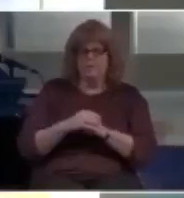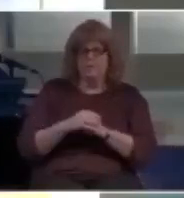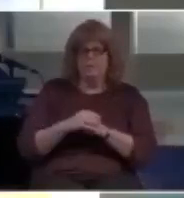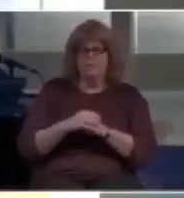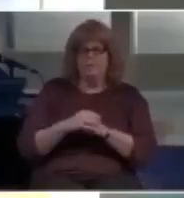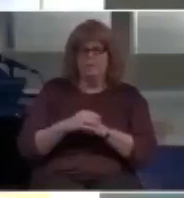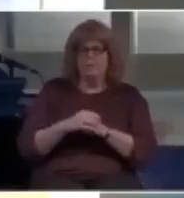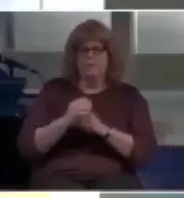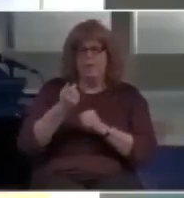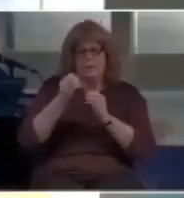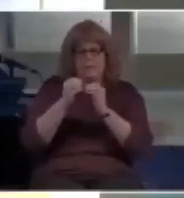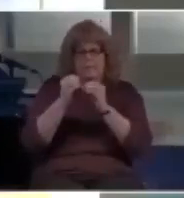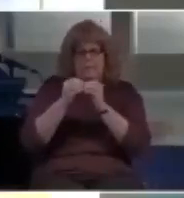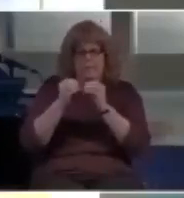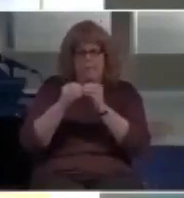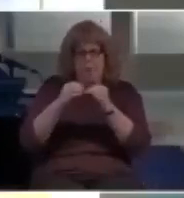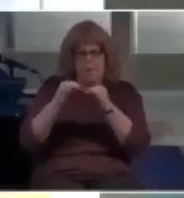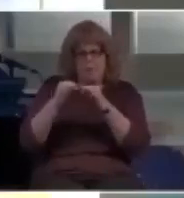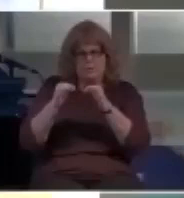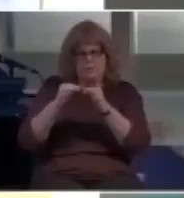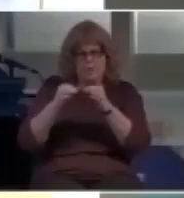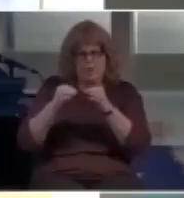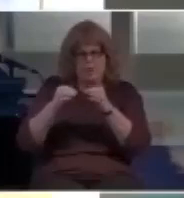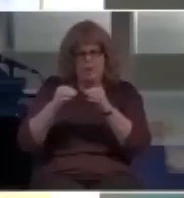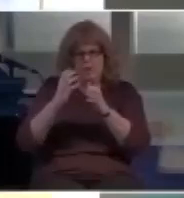chapters 12 and 13,